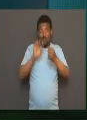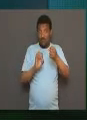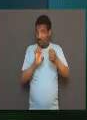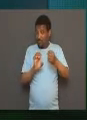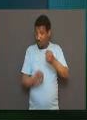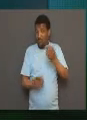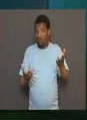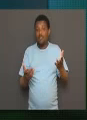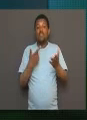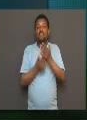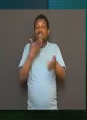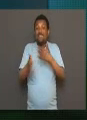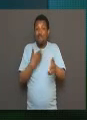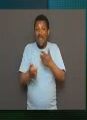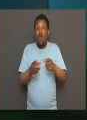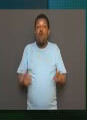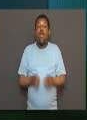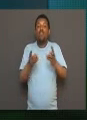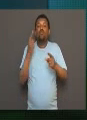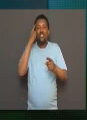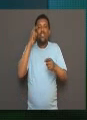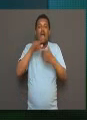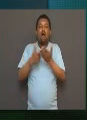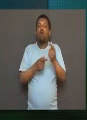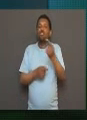is a simpler way to think about it.